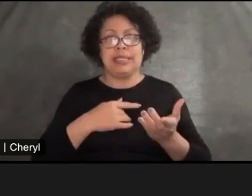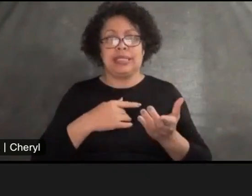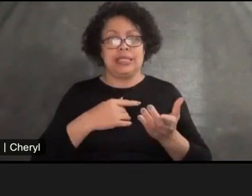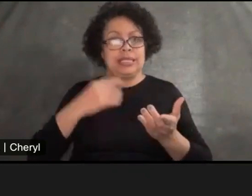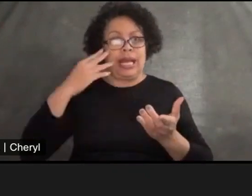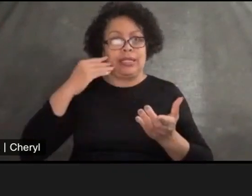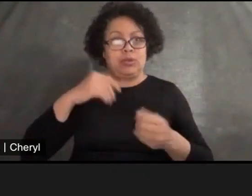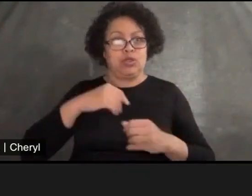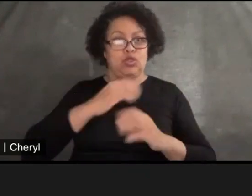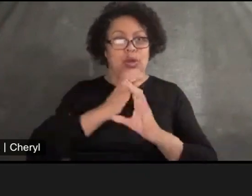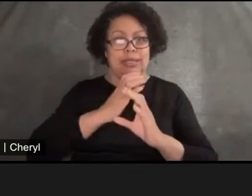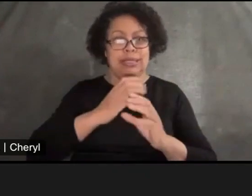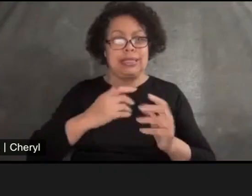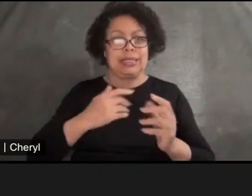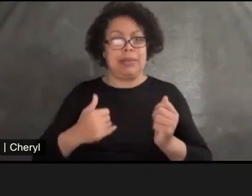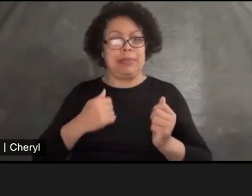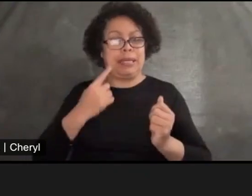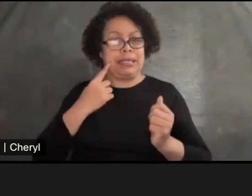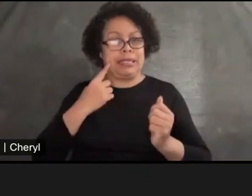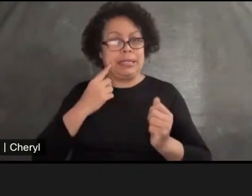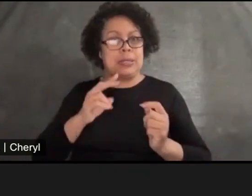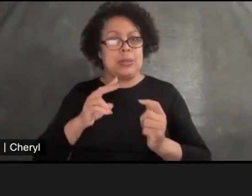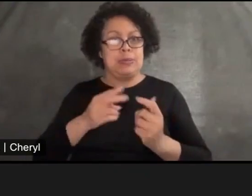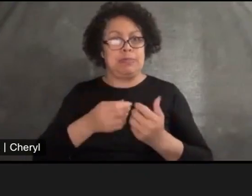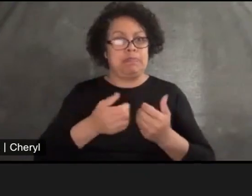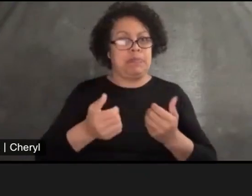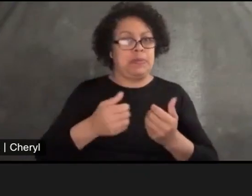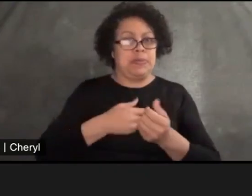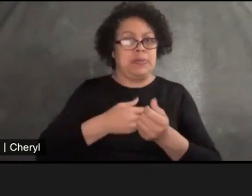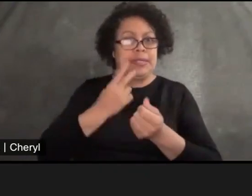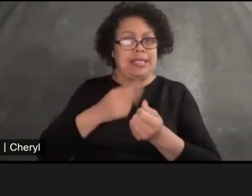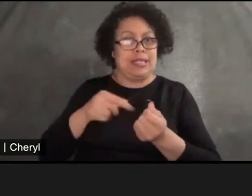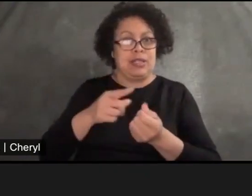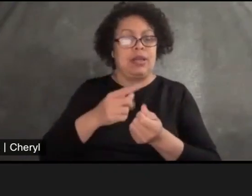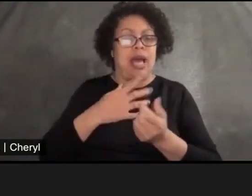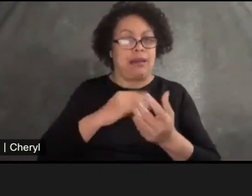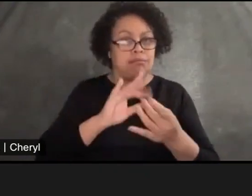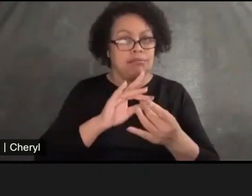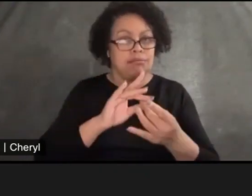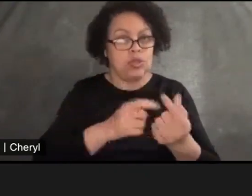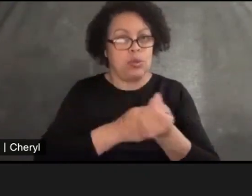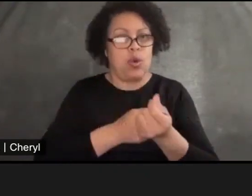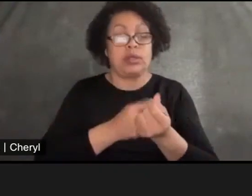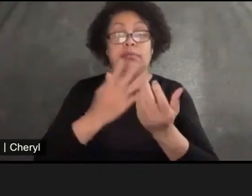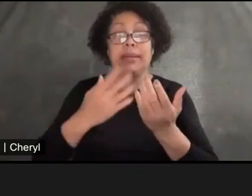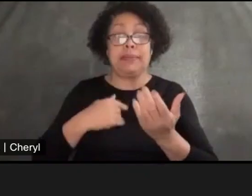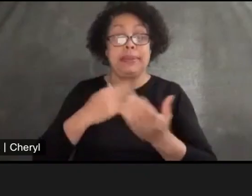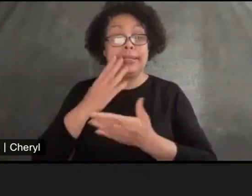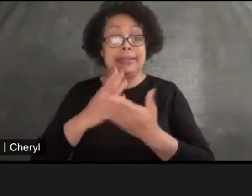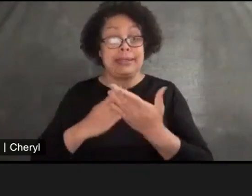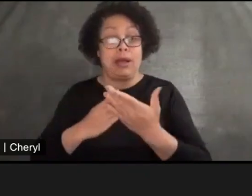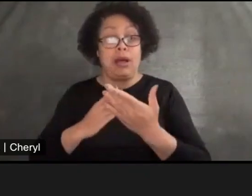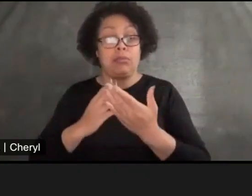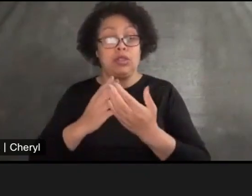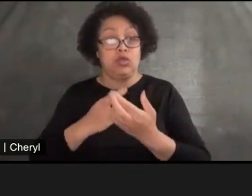crisis. And it can help us increase connection to resources that are both formal and informal,